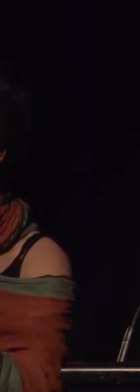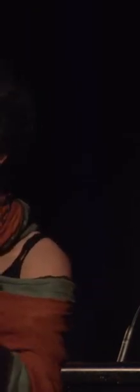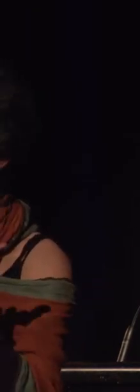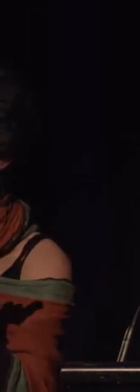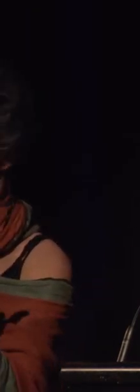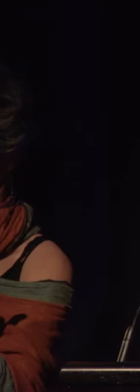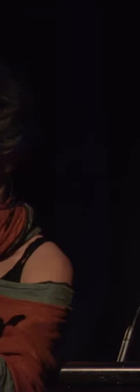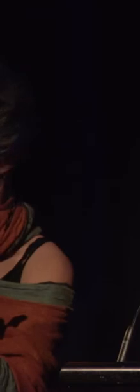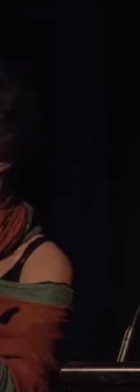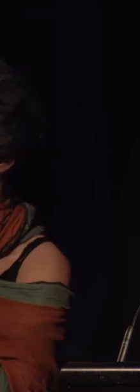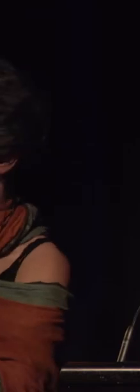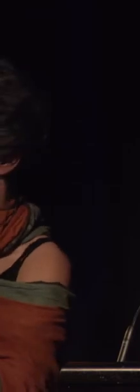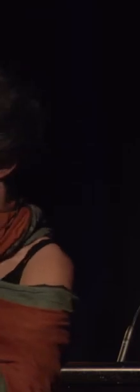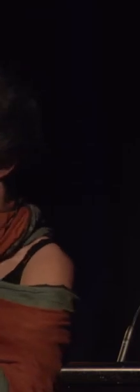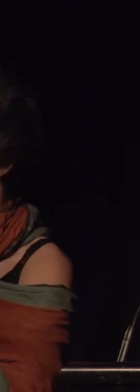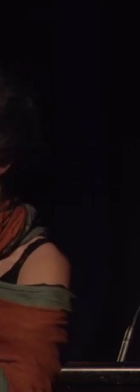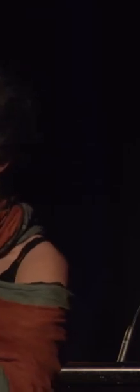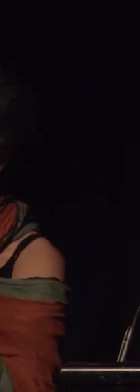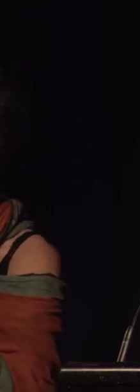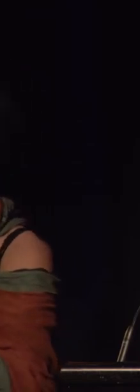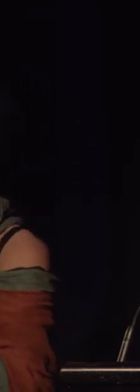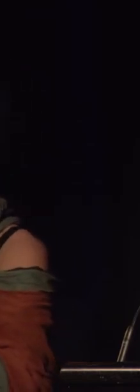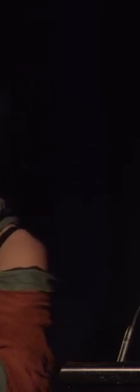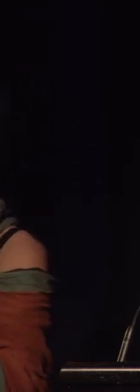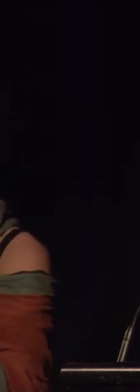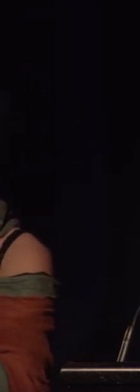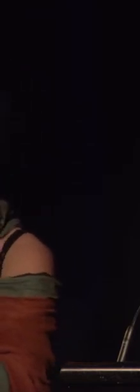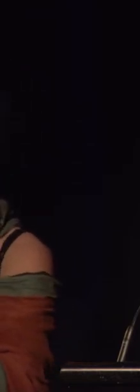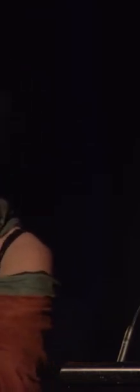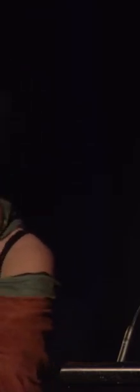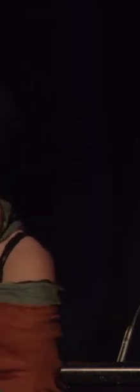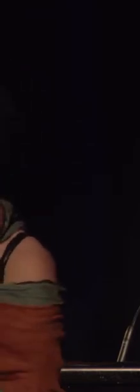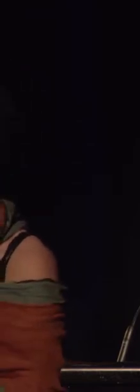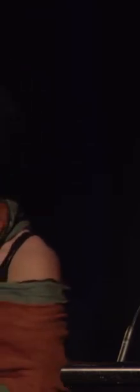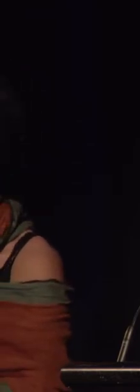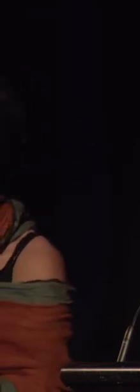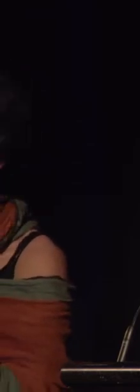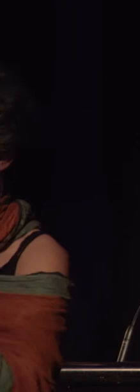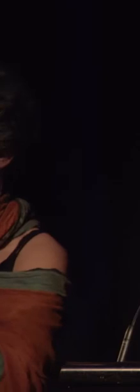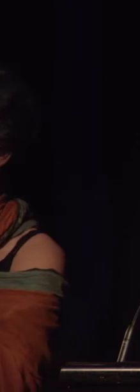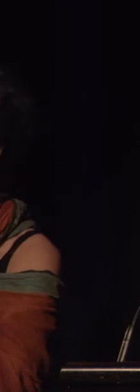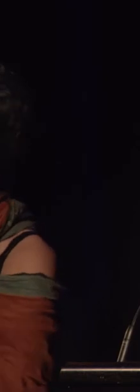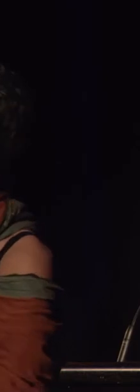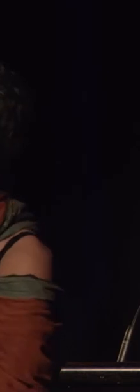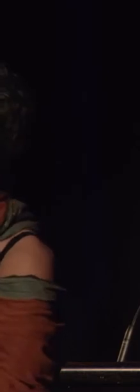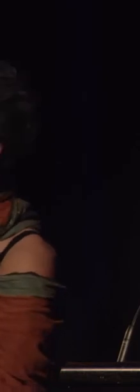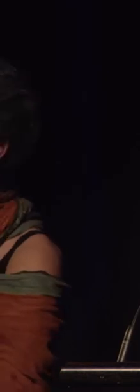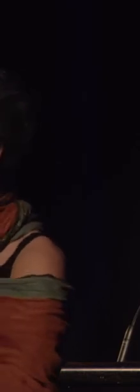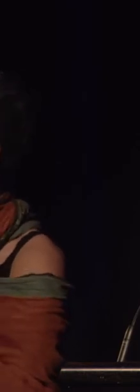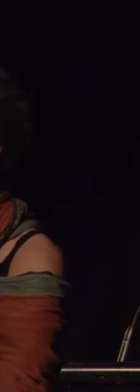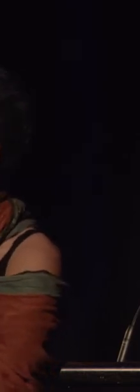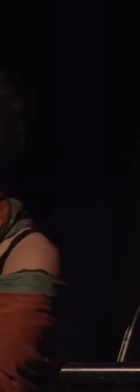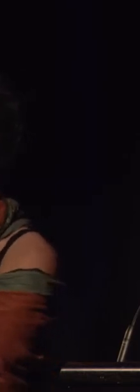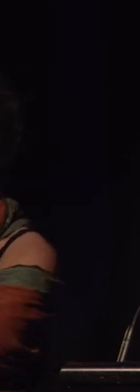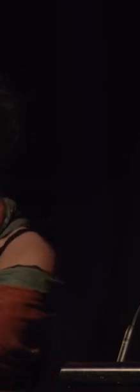candidates get an opportunity at the end to leave you with some parting words, 120 seconds of wisdom before